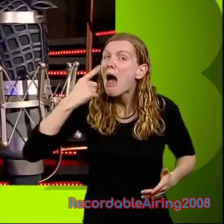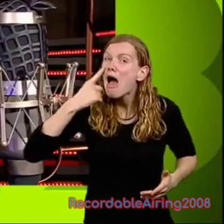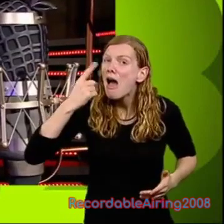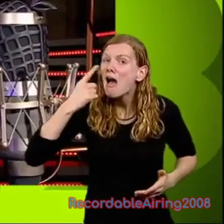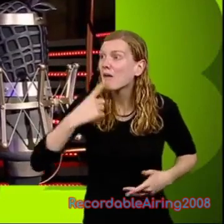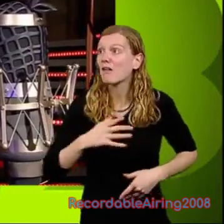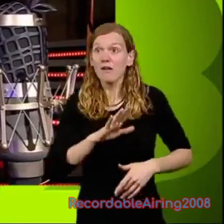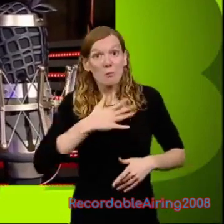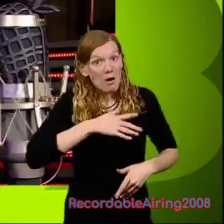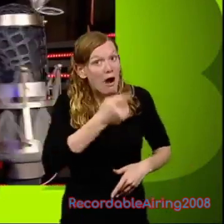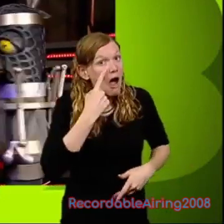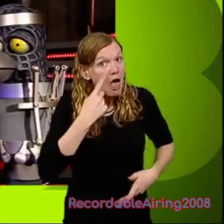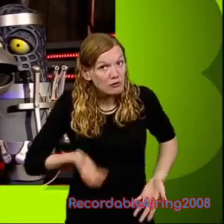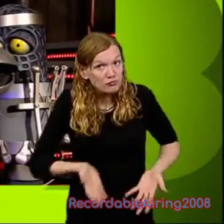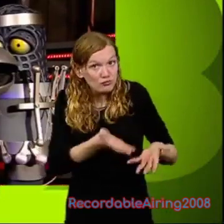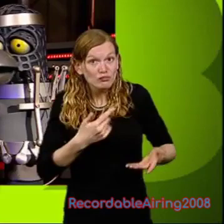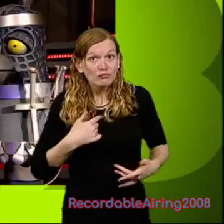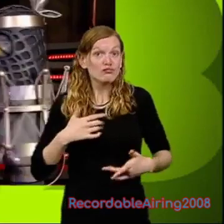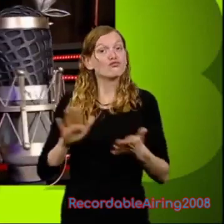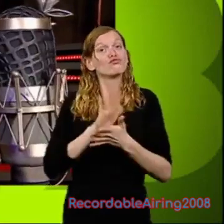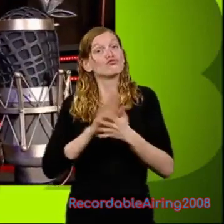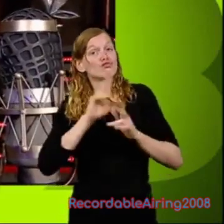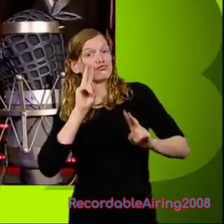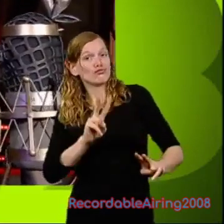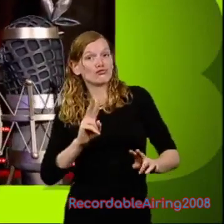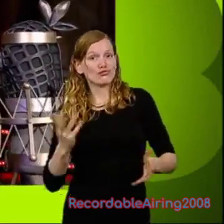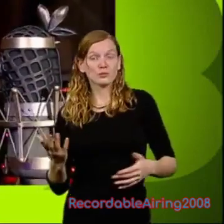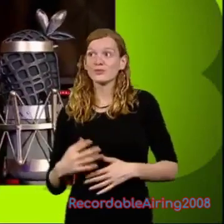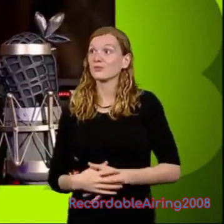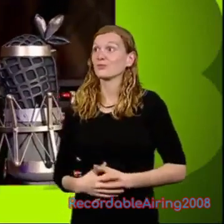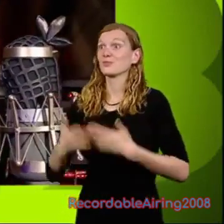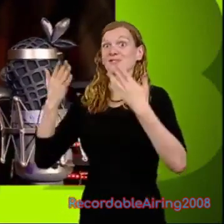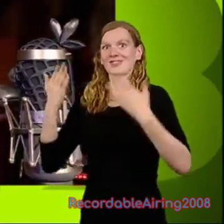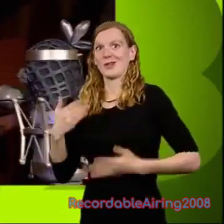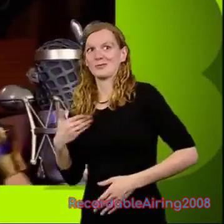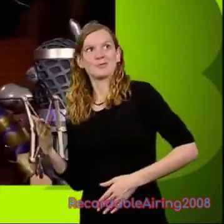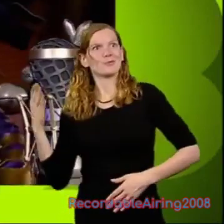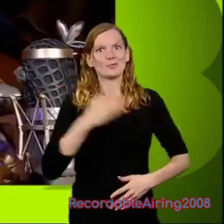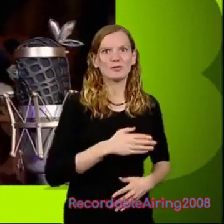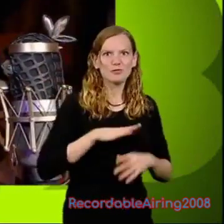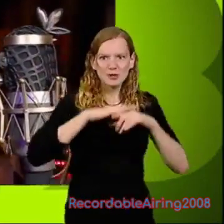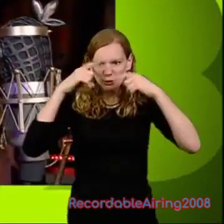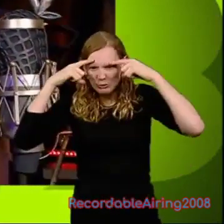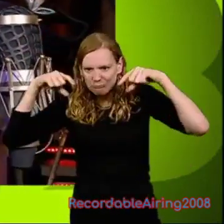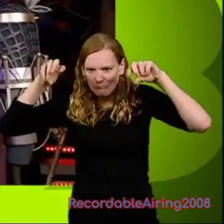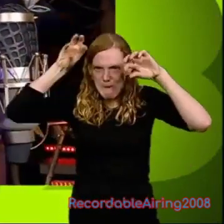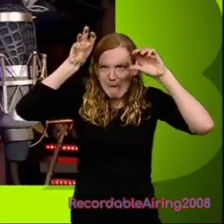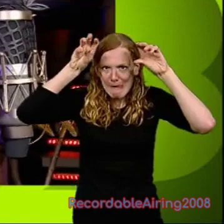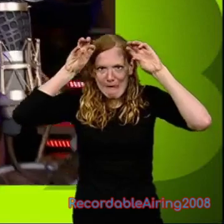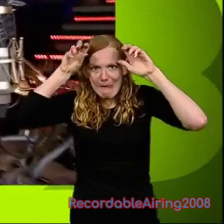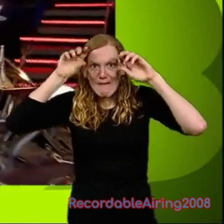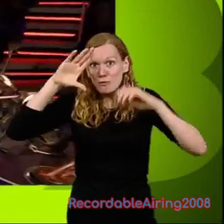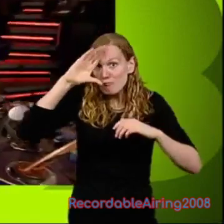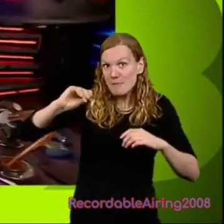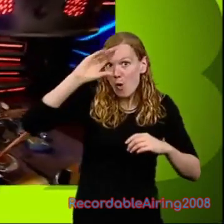try it. I could do with a laugh. But right now, it's time for another visit to our boggle-eyed barnacle for the